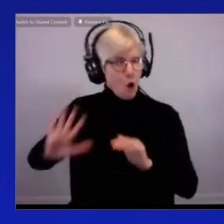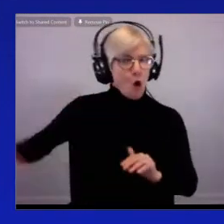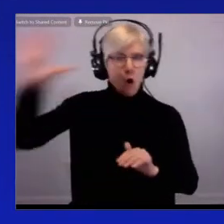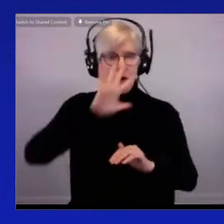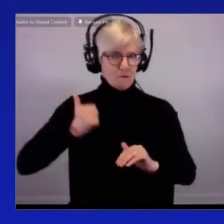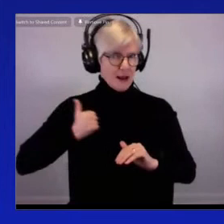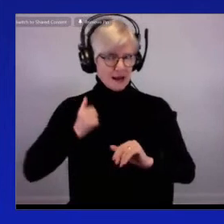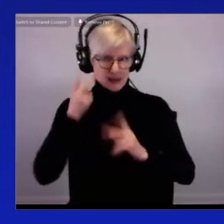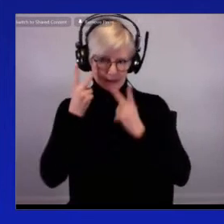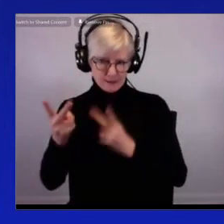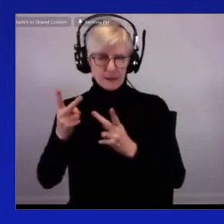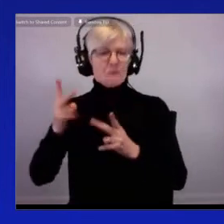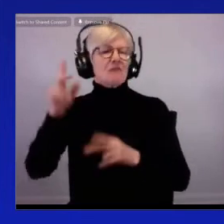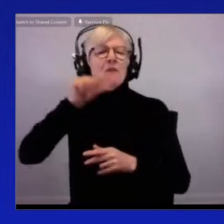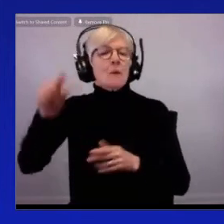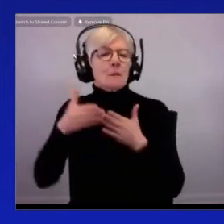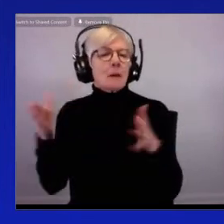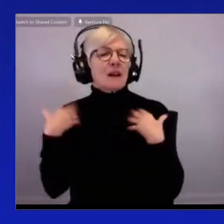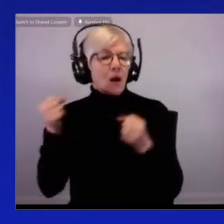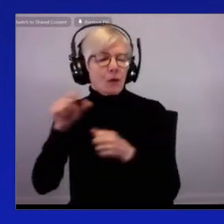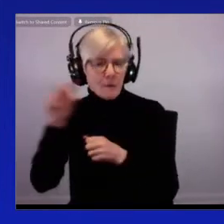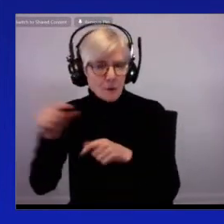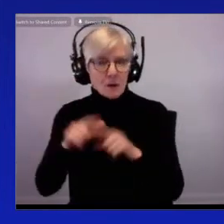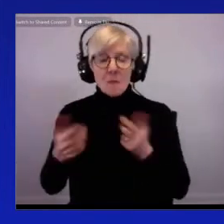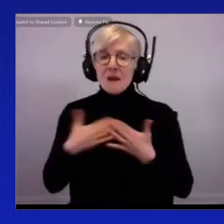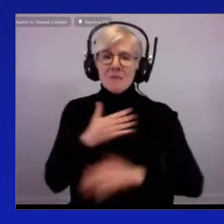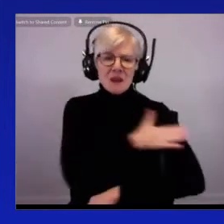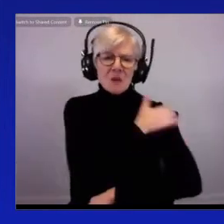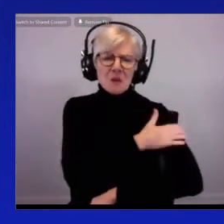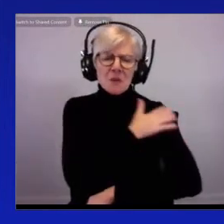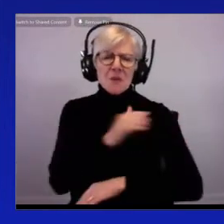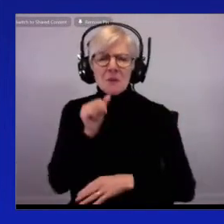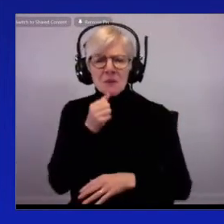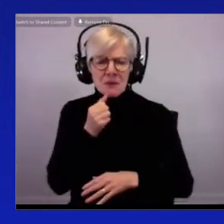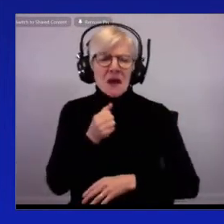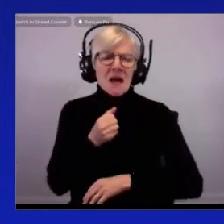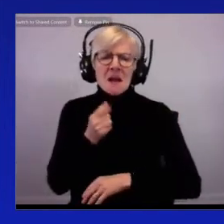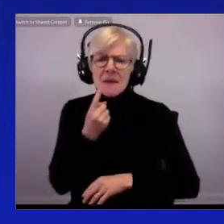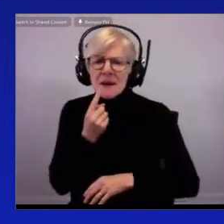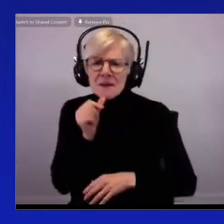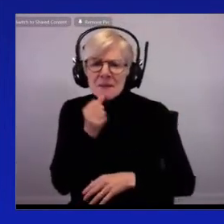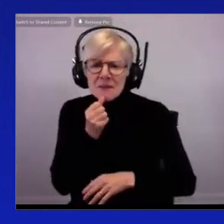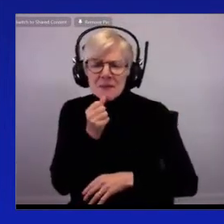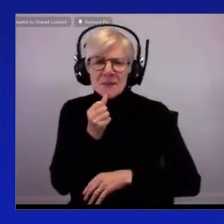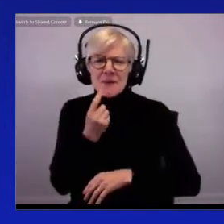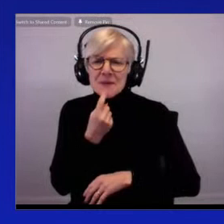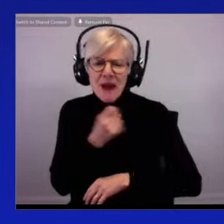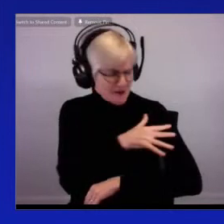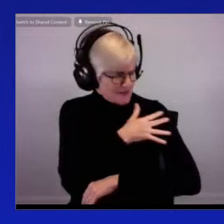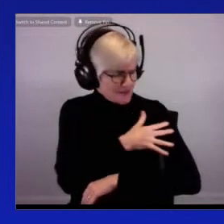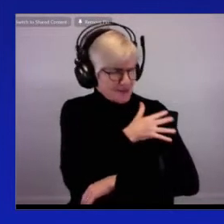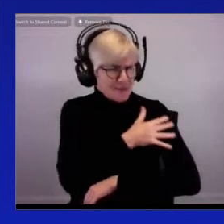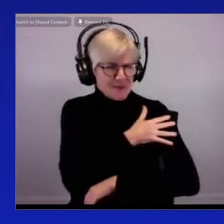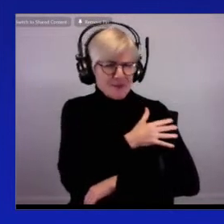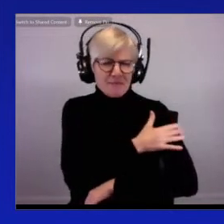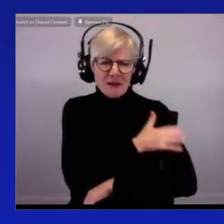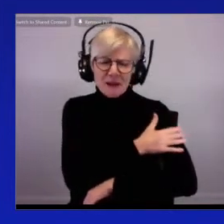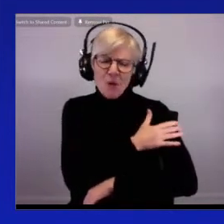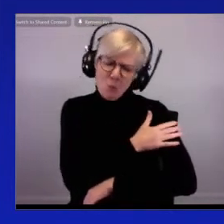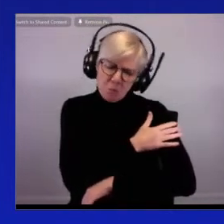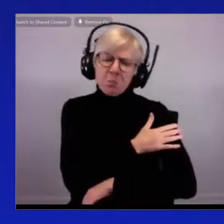examples of adverse events could be more pain or redness around the injection site that lasts, say, beyond 4